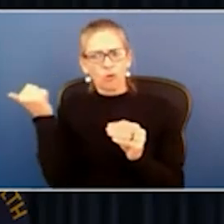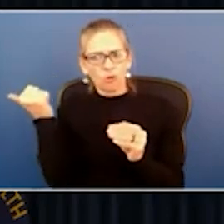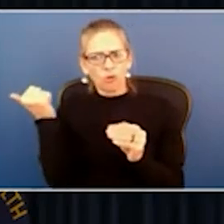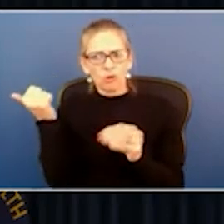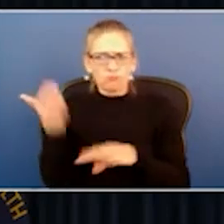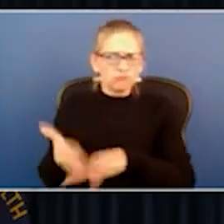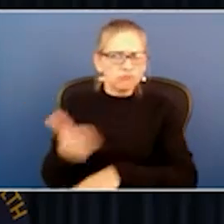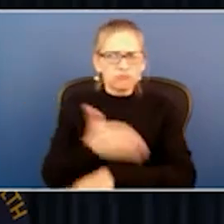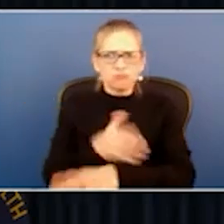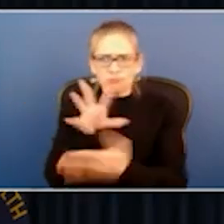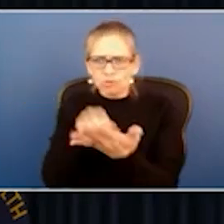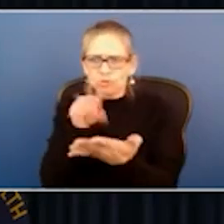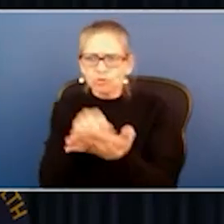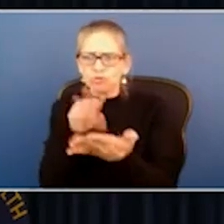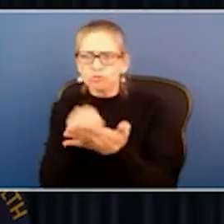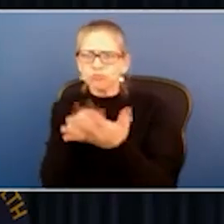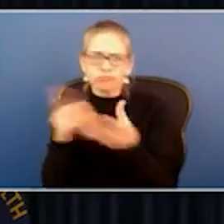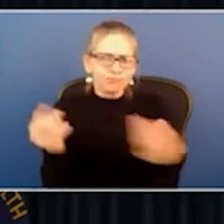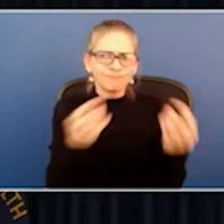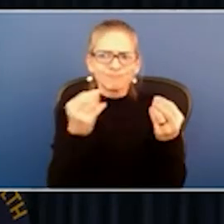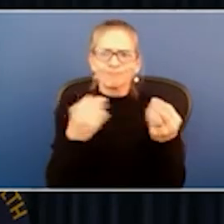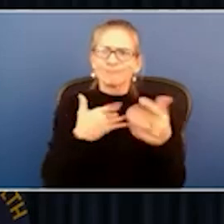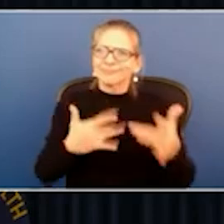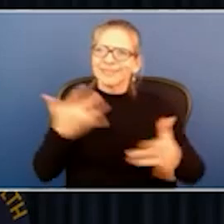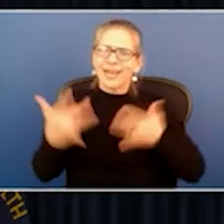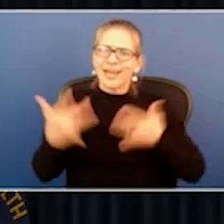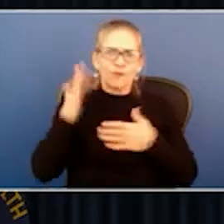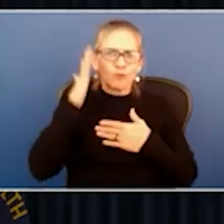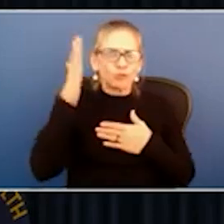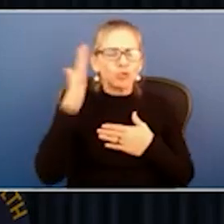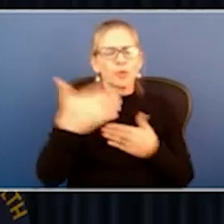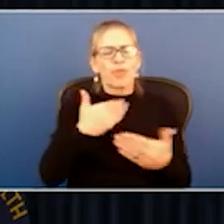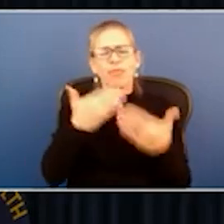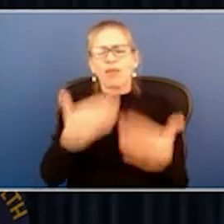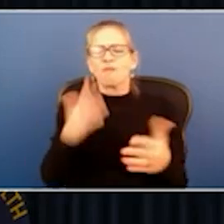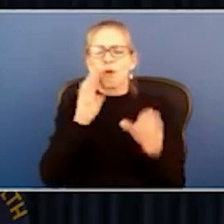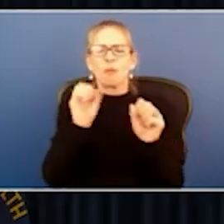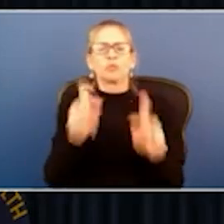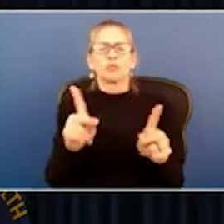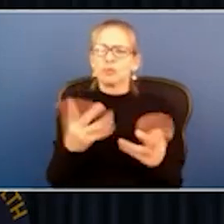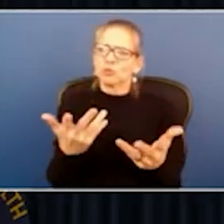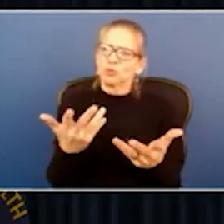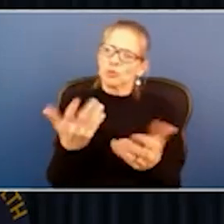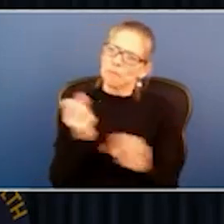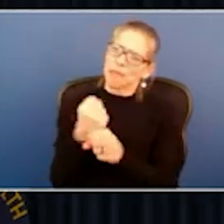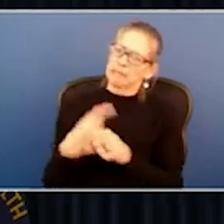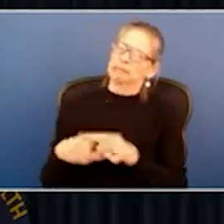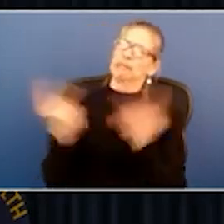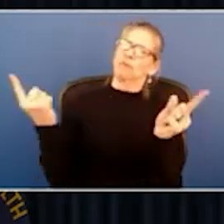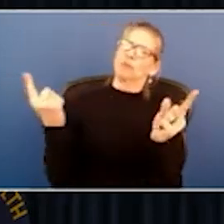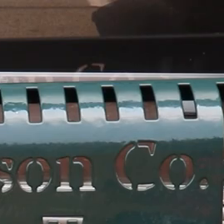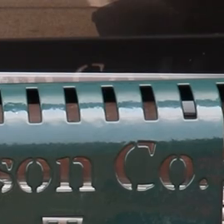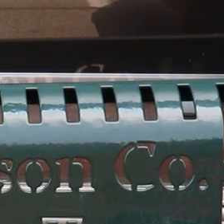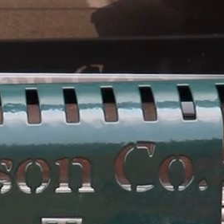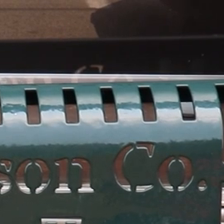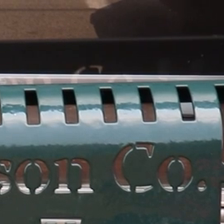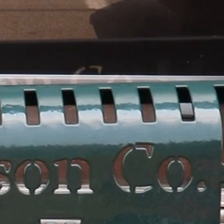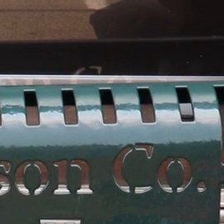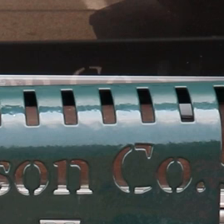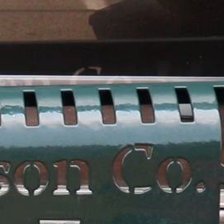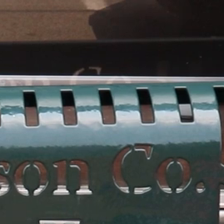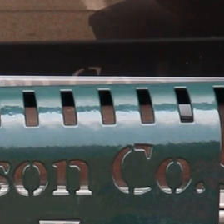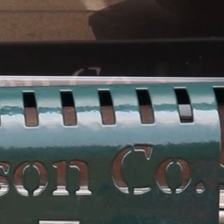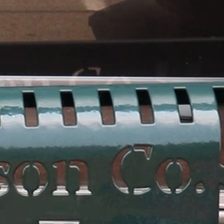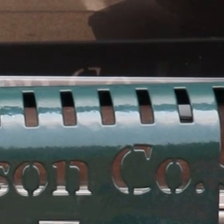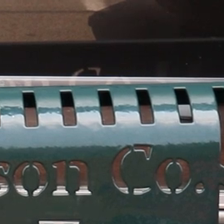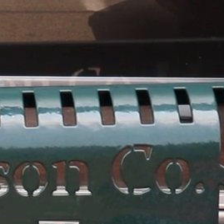the future and we're grateful for this opportunity to make such a meaningful experience, meaningful difference, and experience in our community. Thank you. The path will be